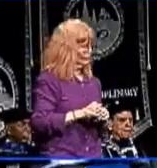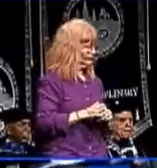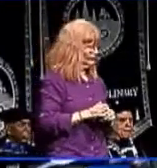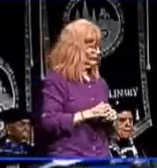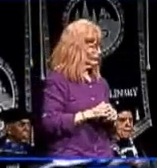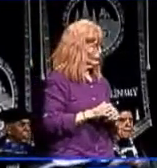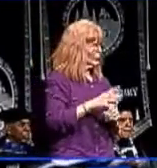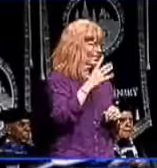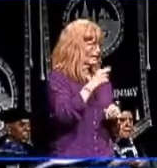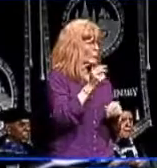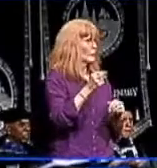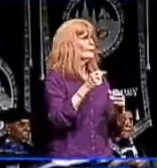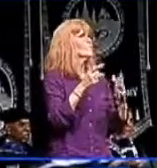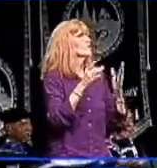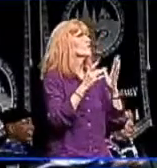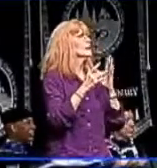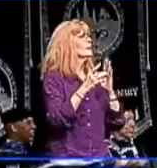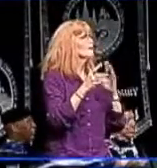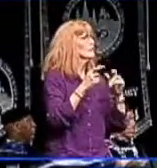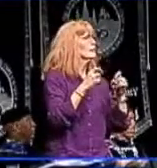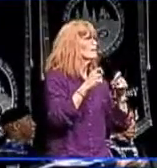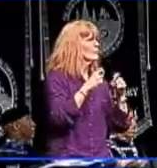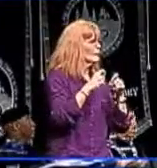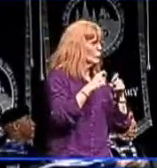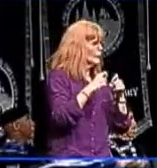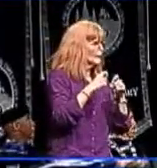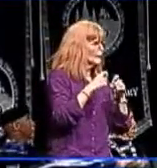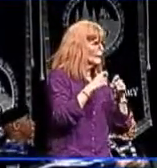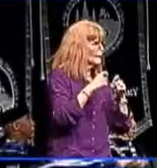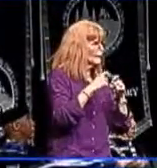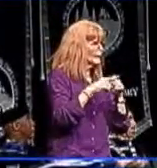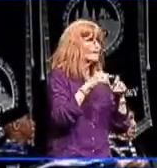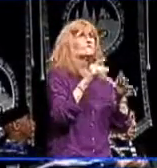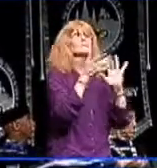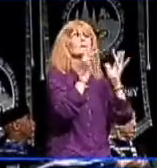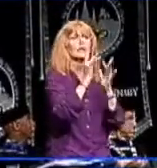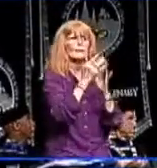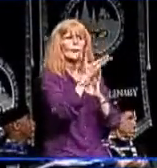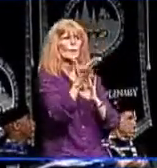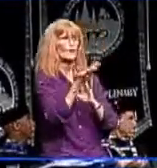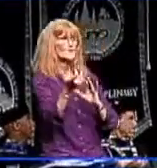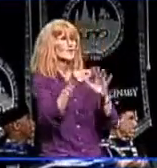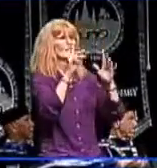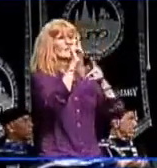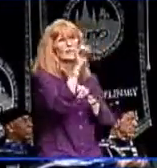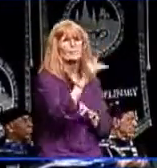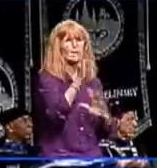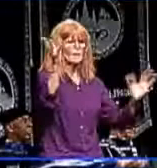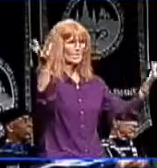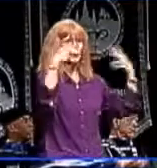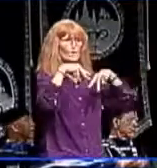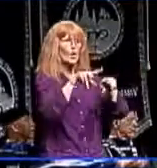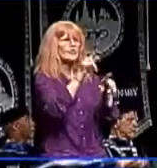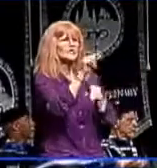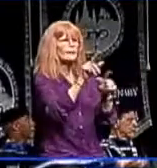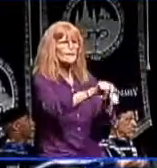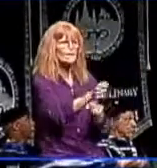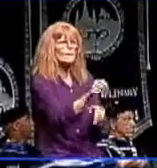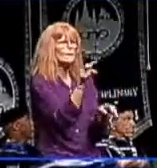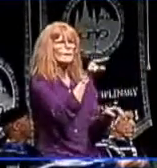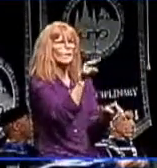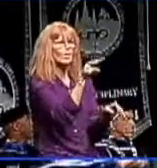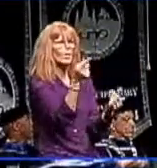electronic creations brought these world experience into our living rooms. We saw them when they